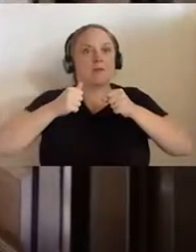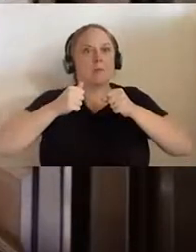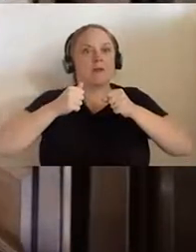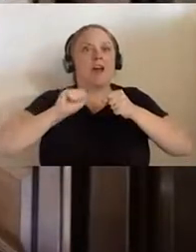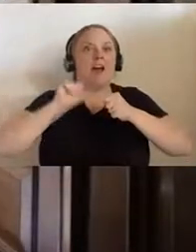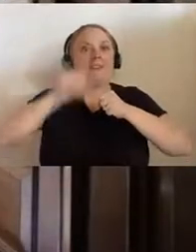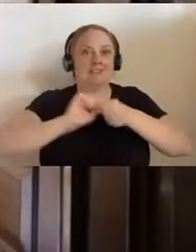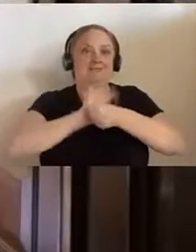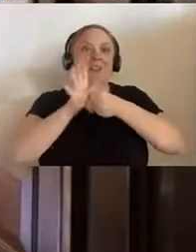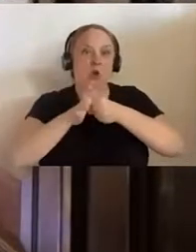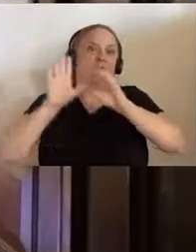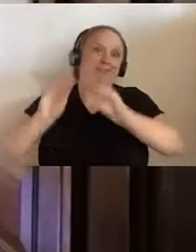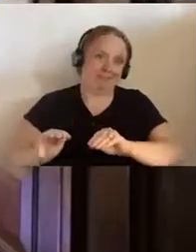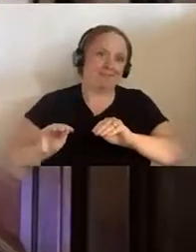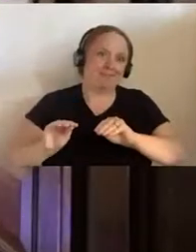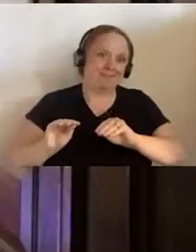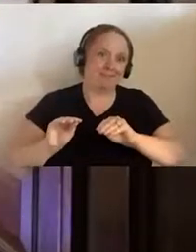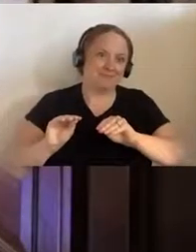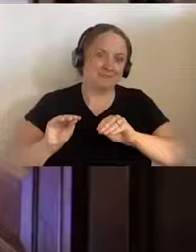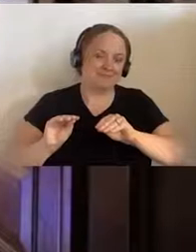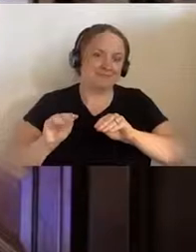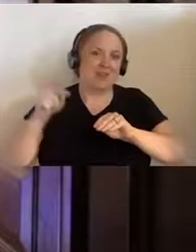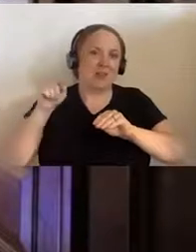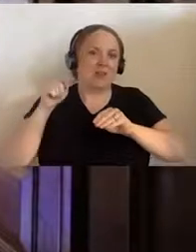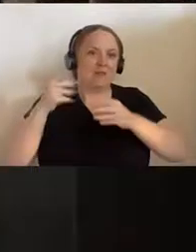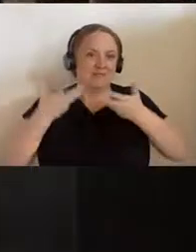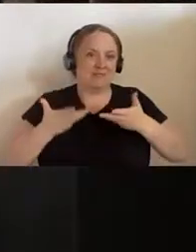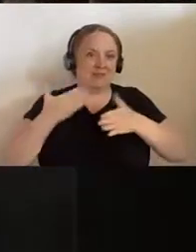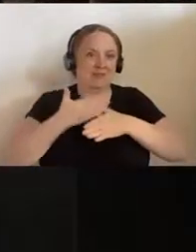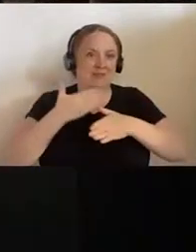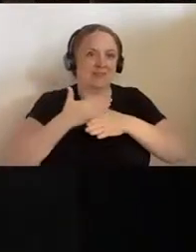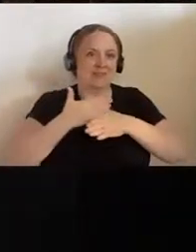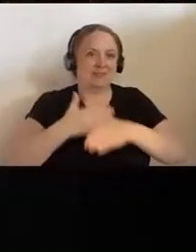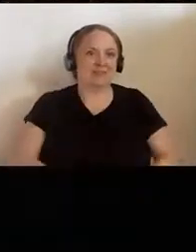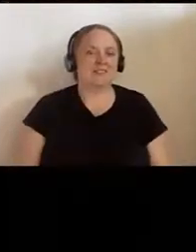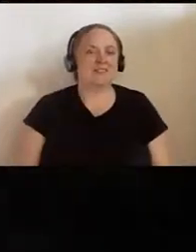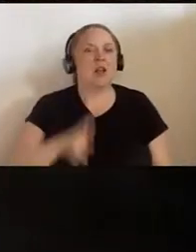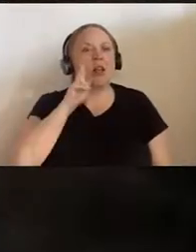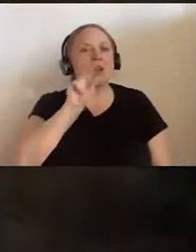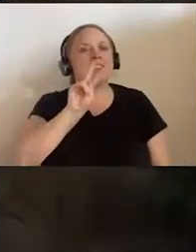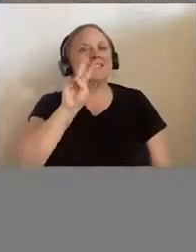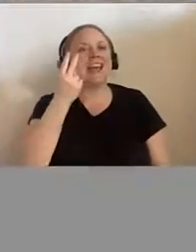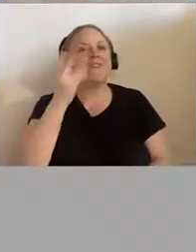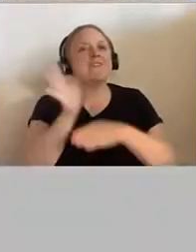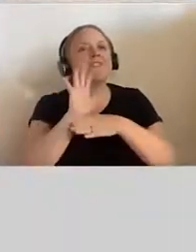COVID. And with this commission, and we can have a look at the second video, thanks Will,